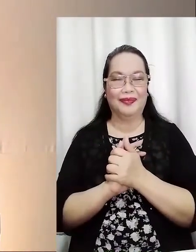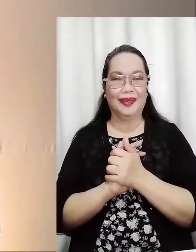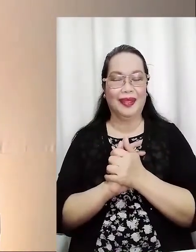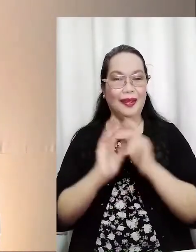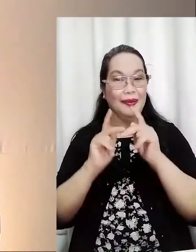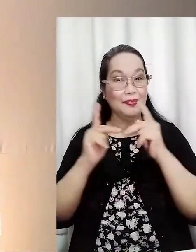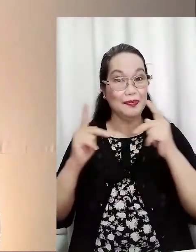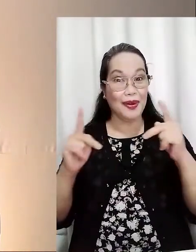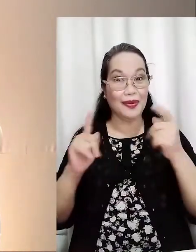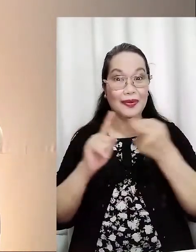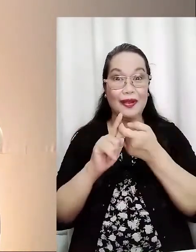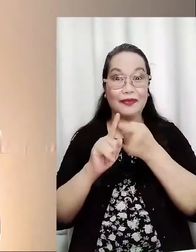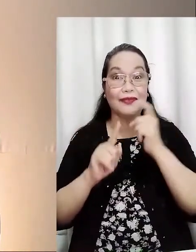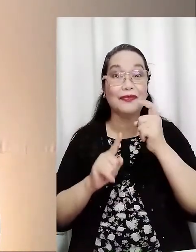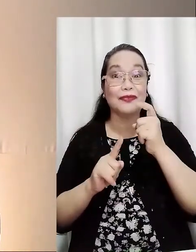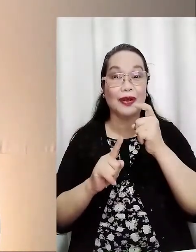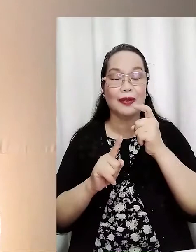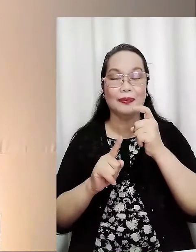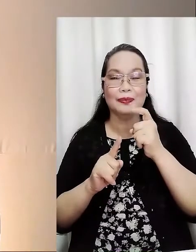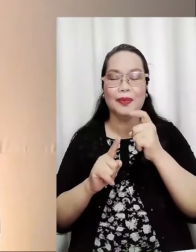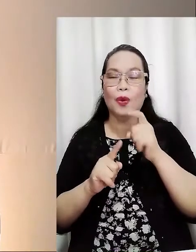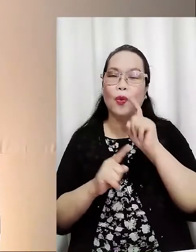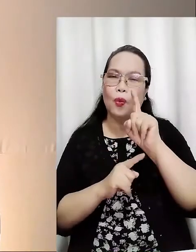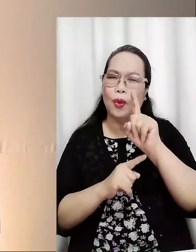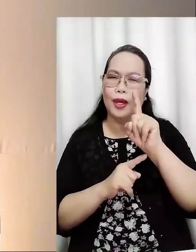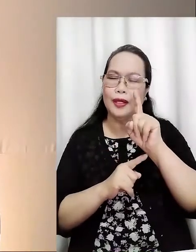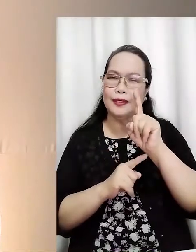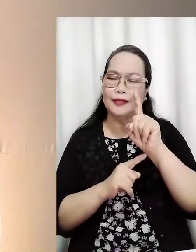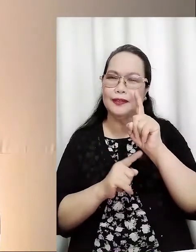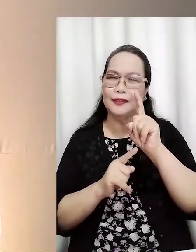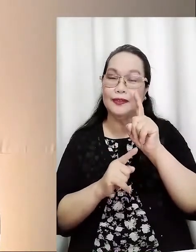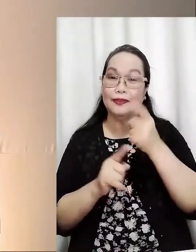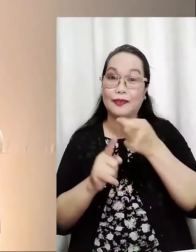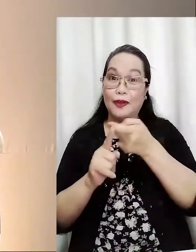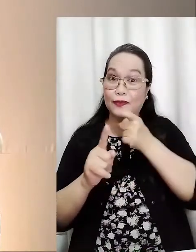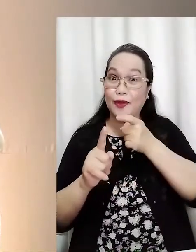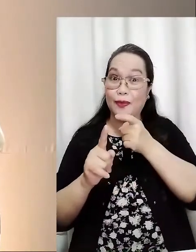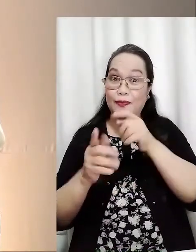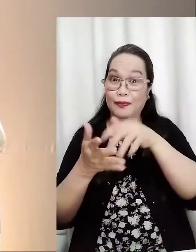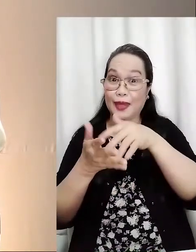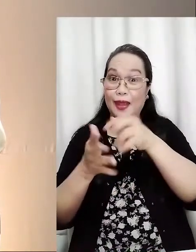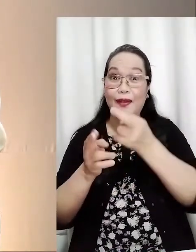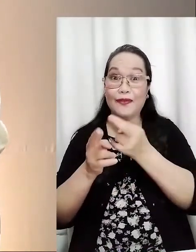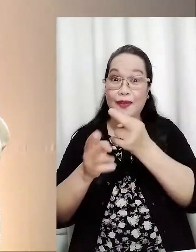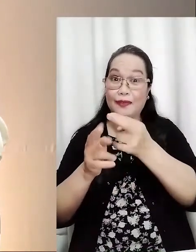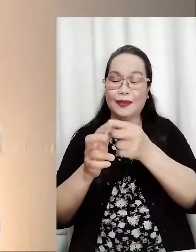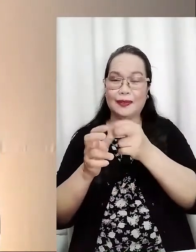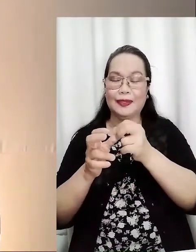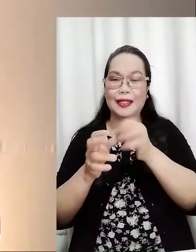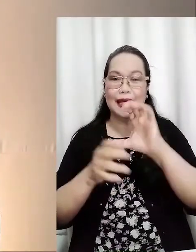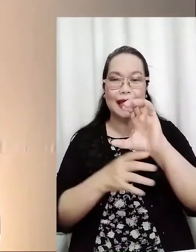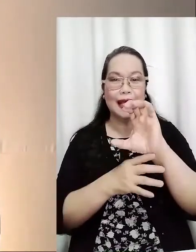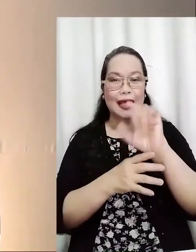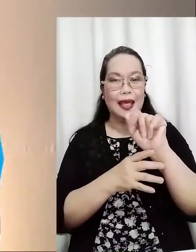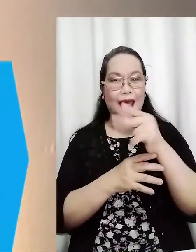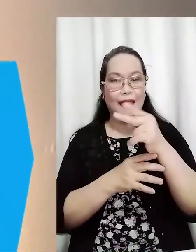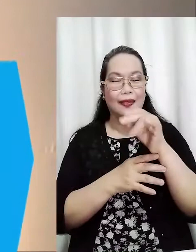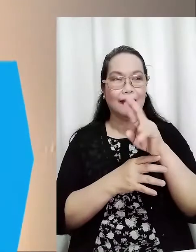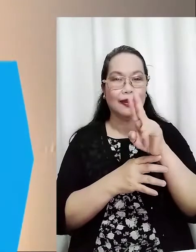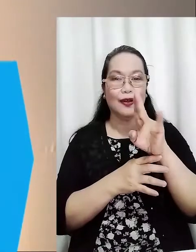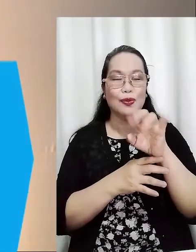a paragraph that is lifted out from one of my references. It's a word katharos in the